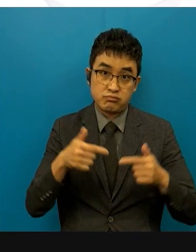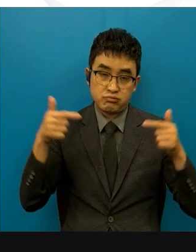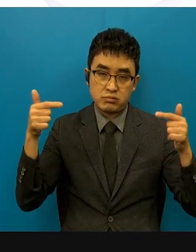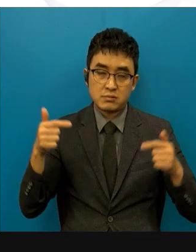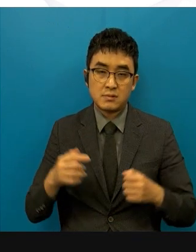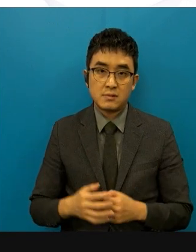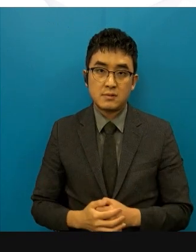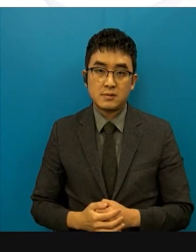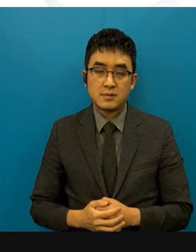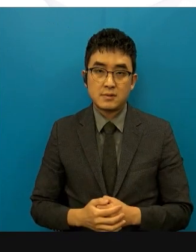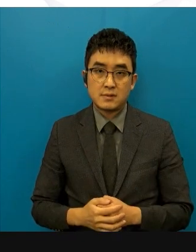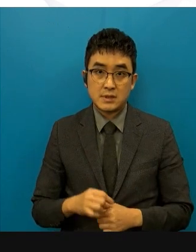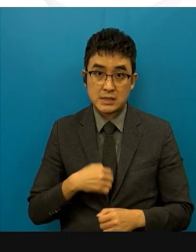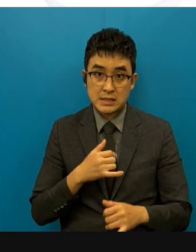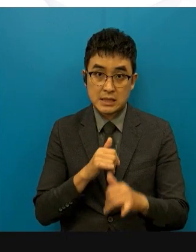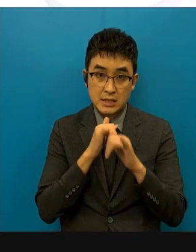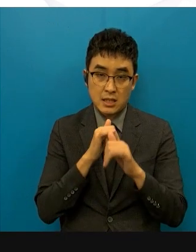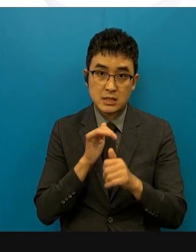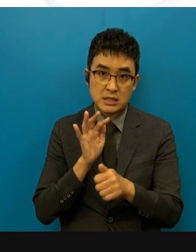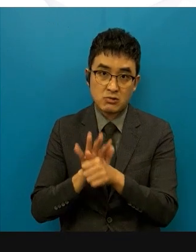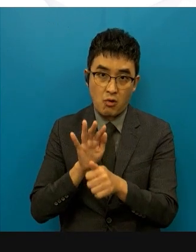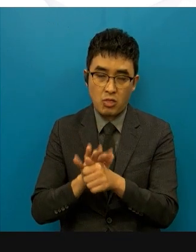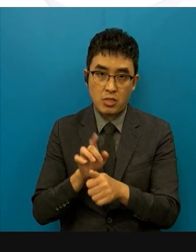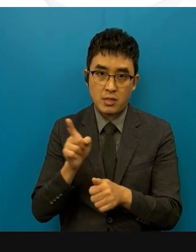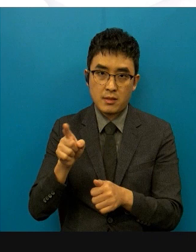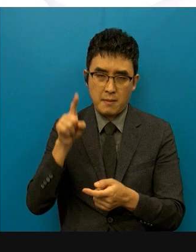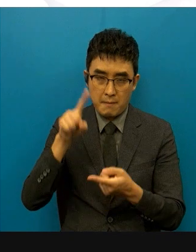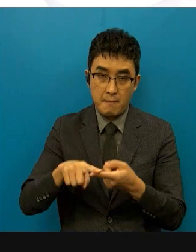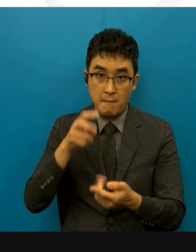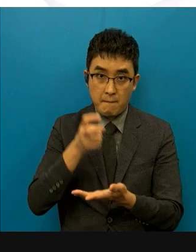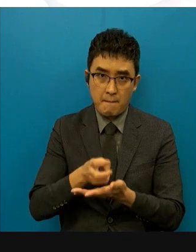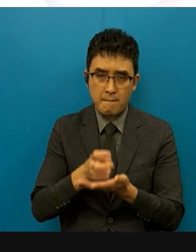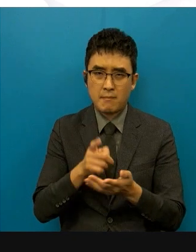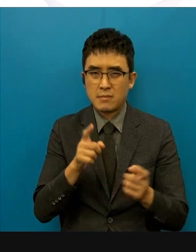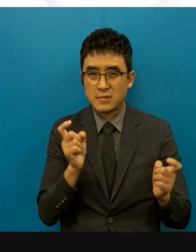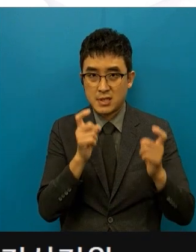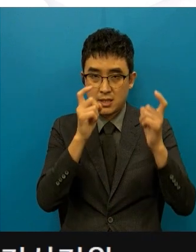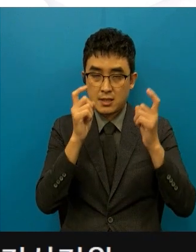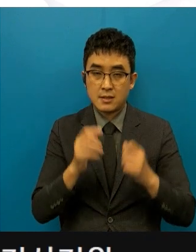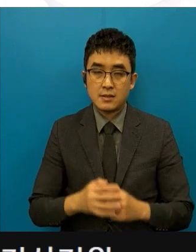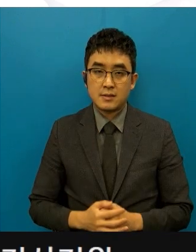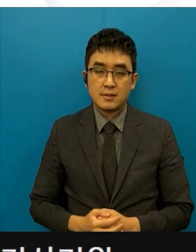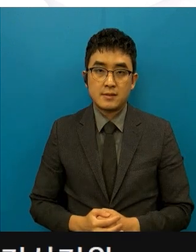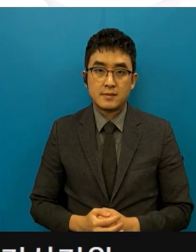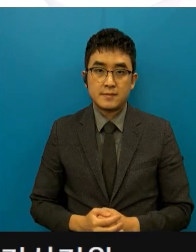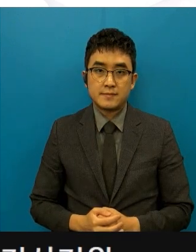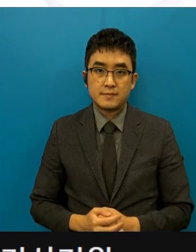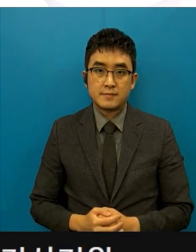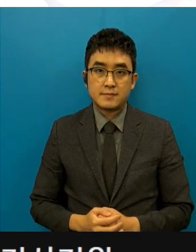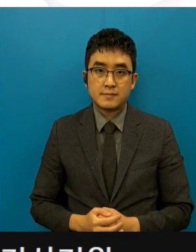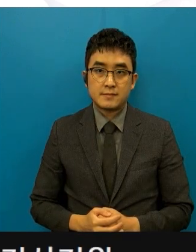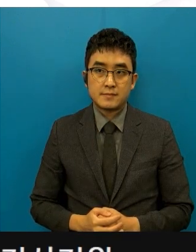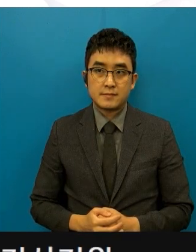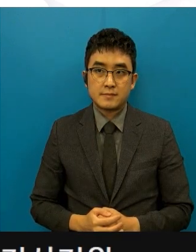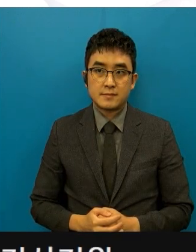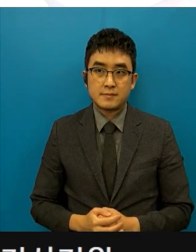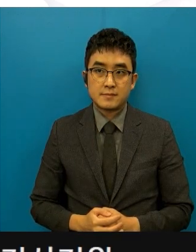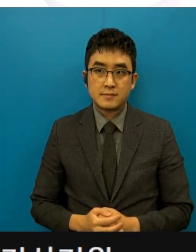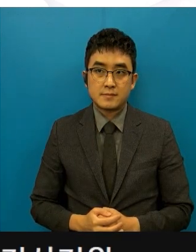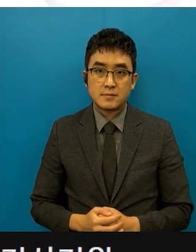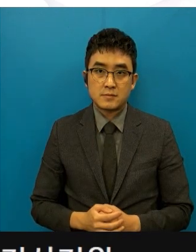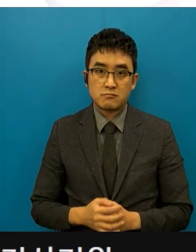The attention to assisted suicide was sparked when the news of spread about the